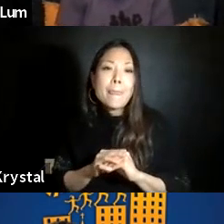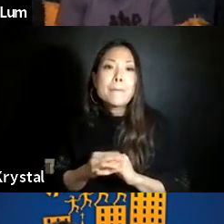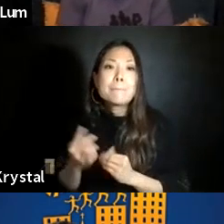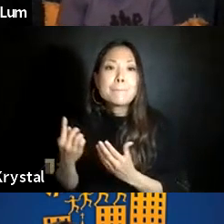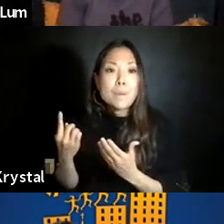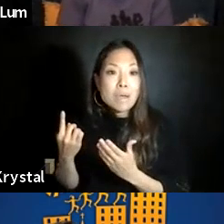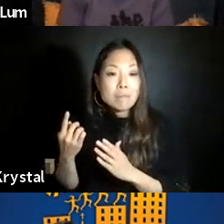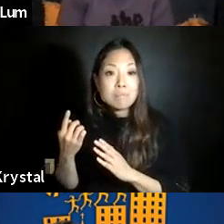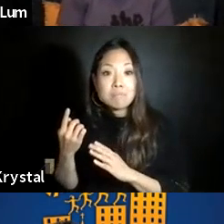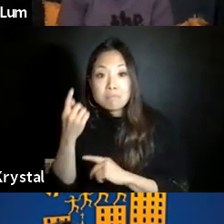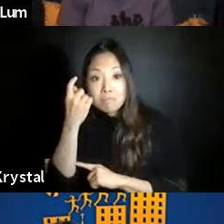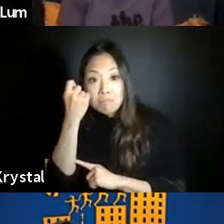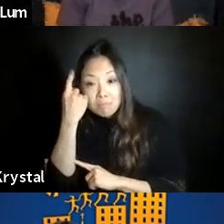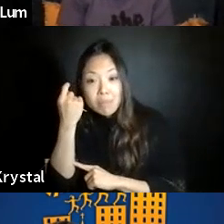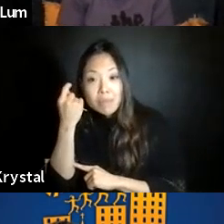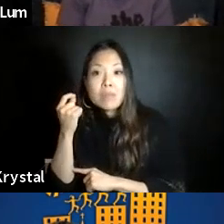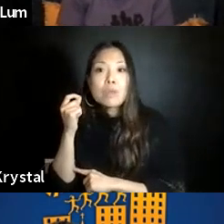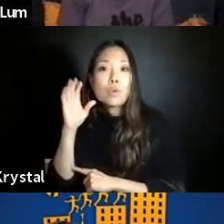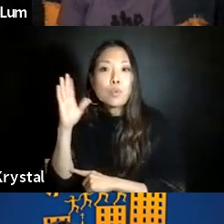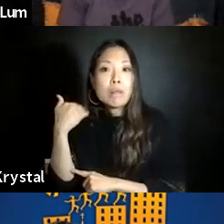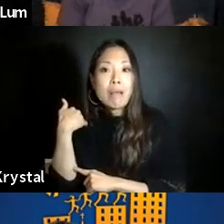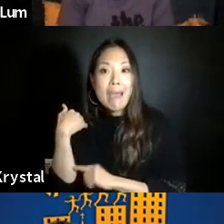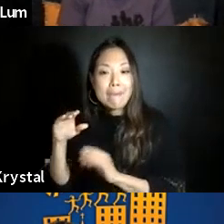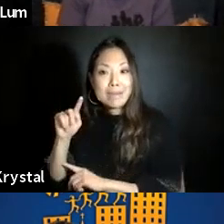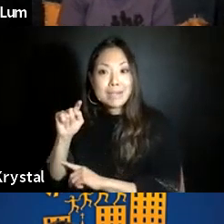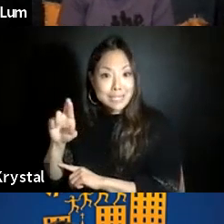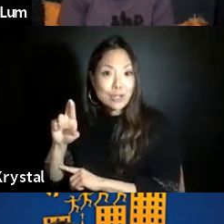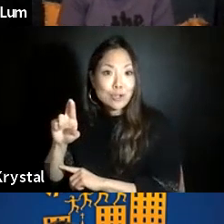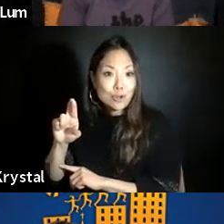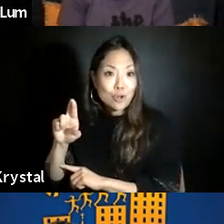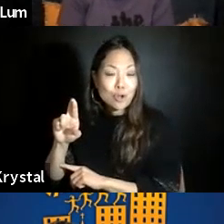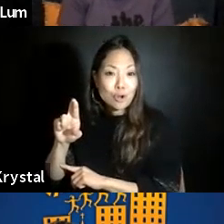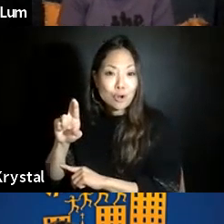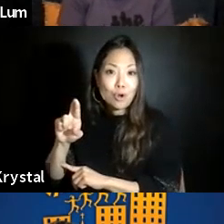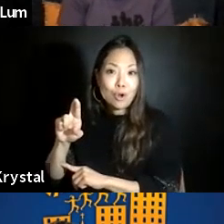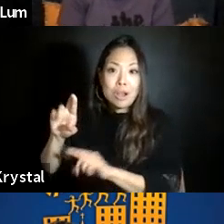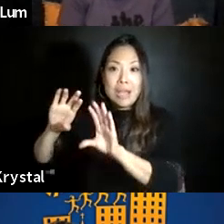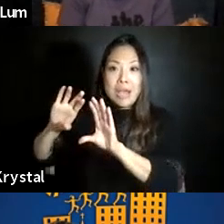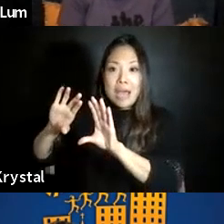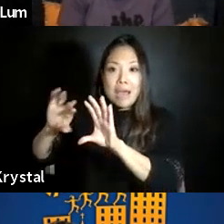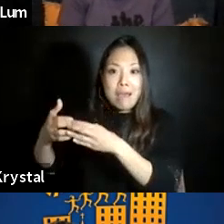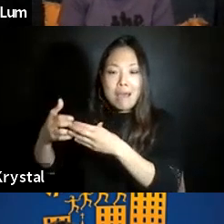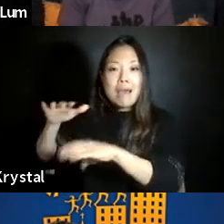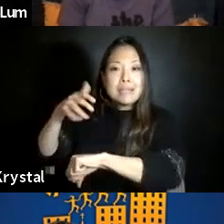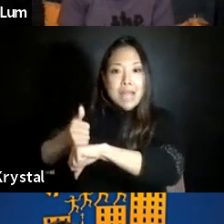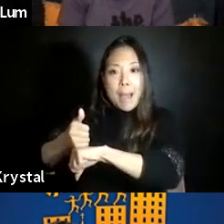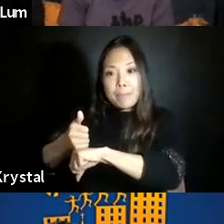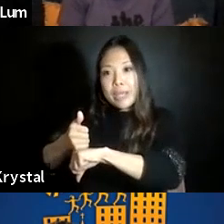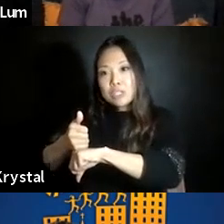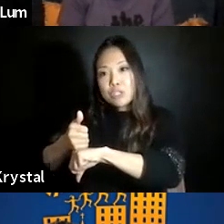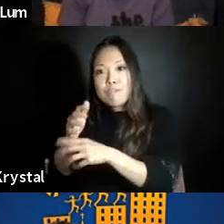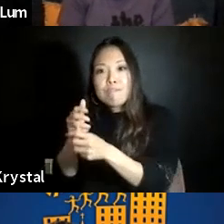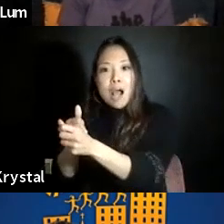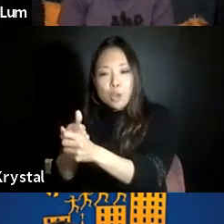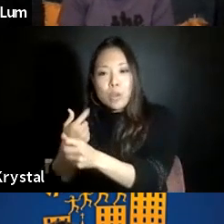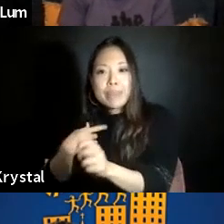a tier established under the criteria that we've discussed before. Yep. And so